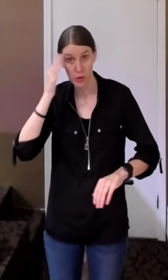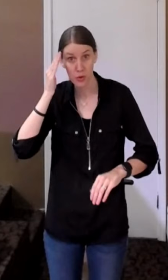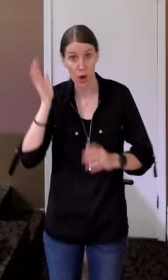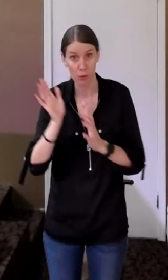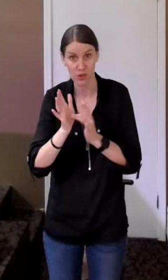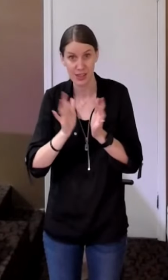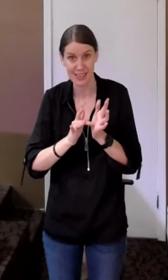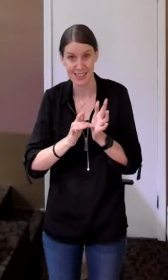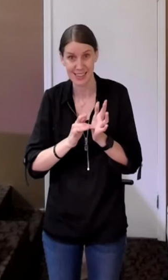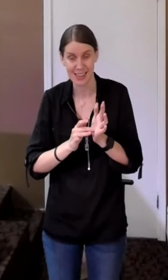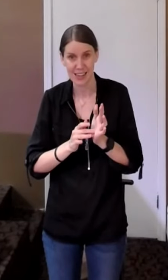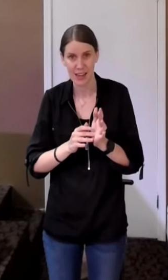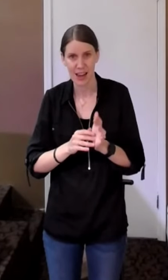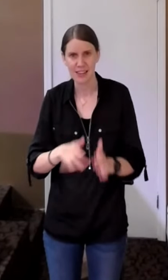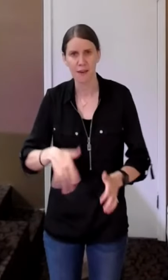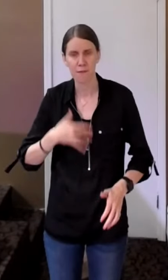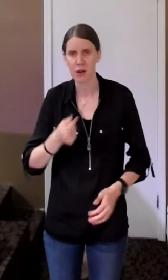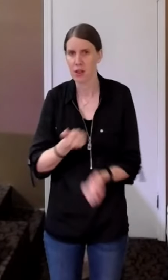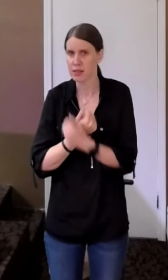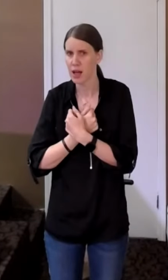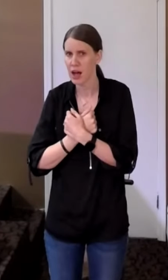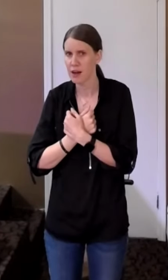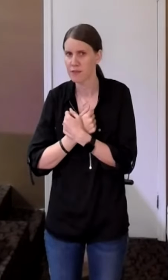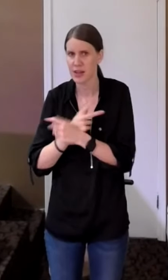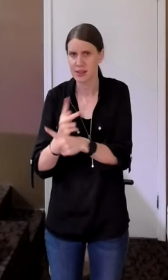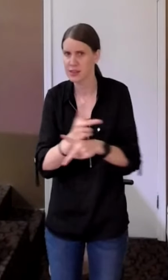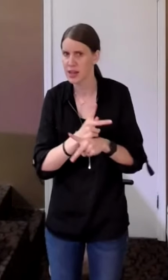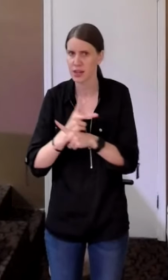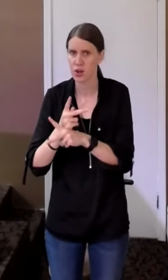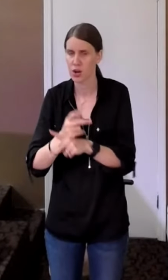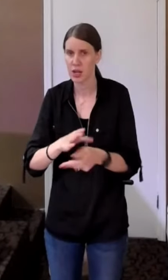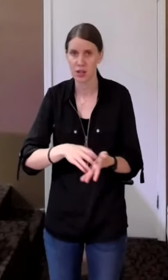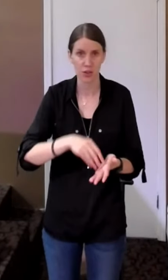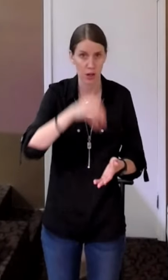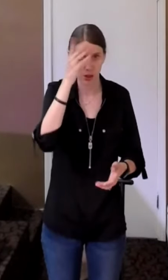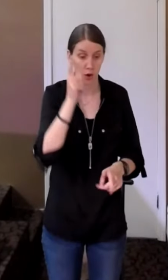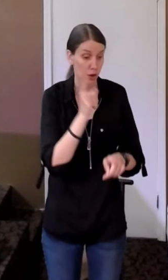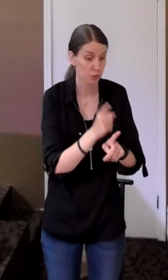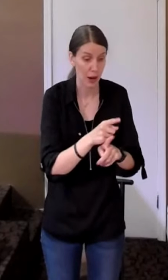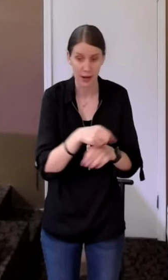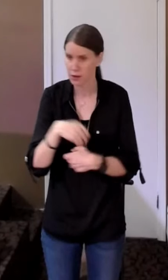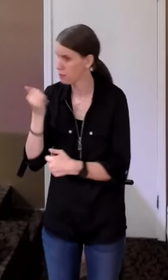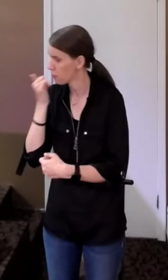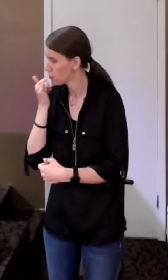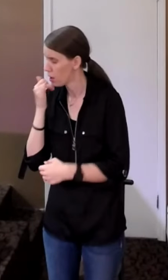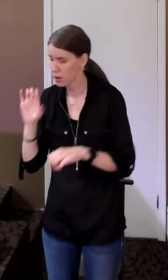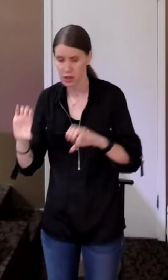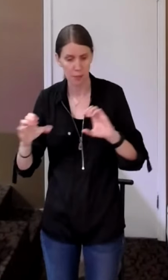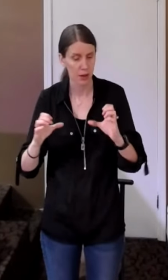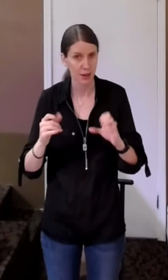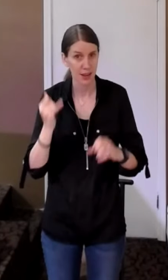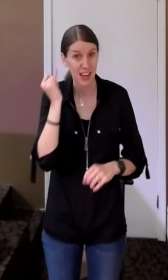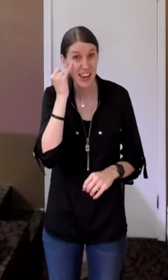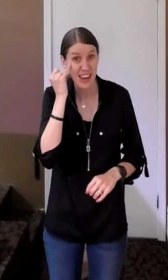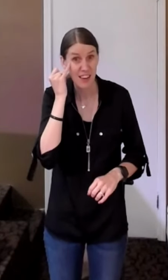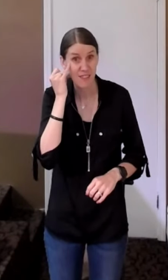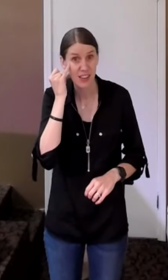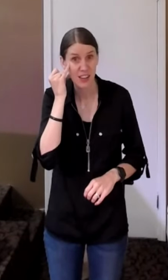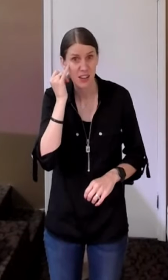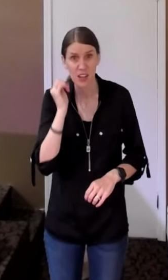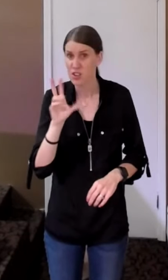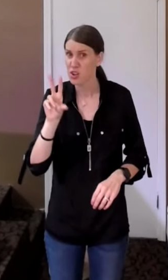to feel loved and to feel, you know, nurtured and to learn right from wrong and all of these things if there's no mercy?